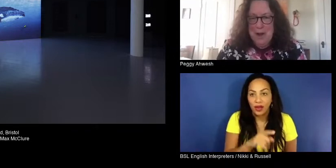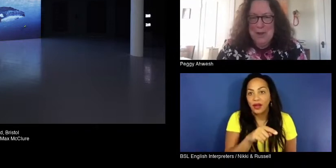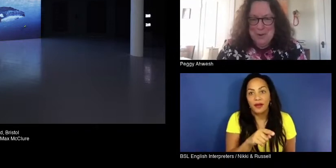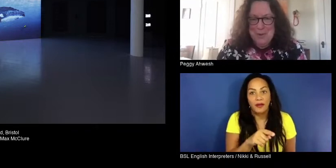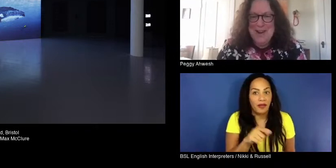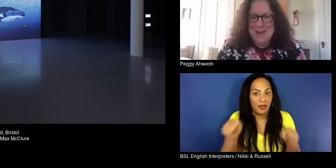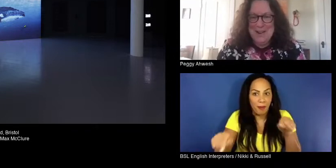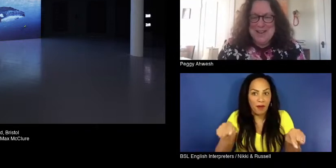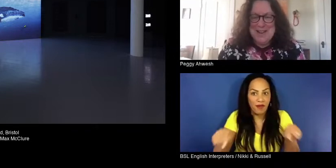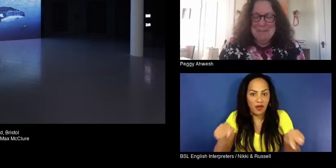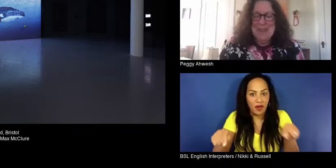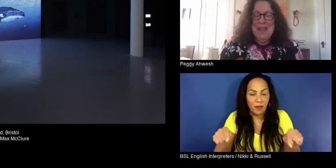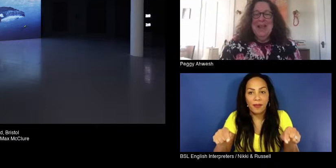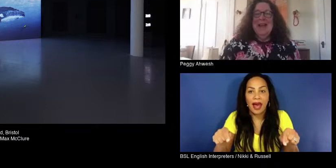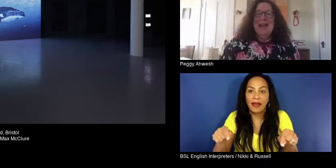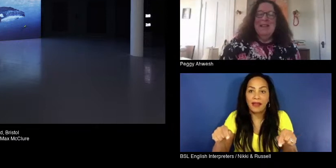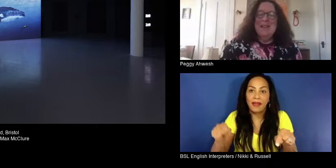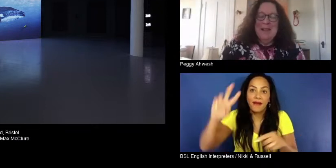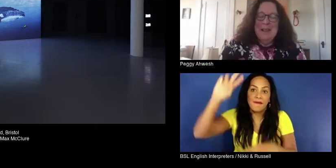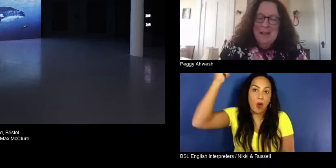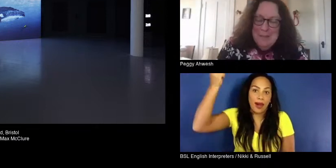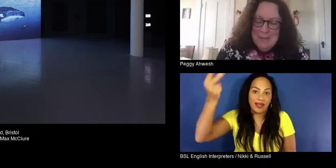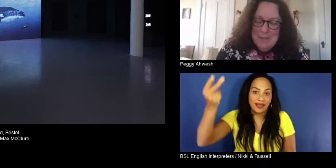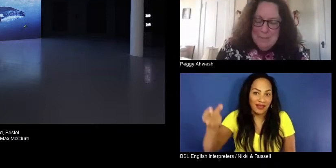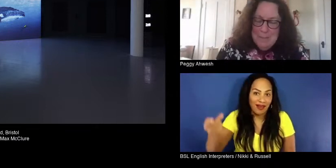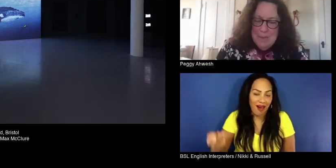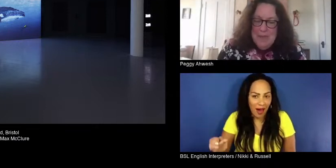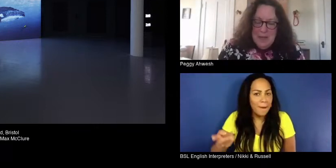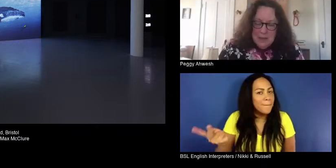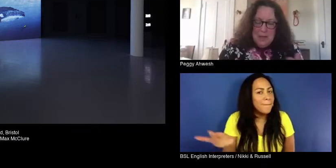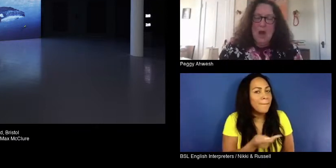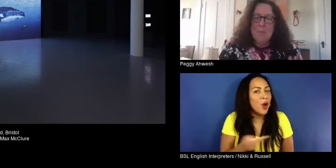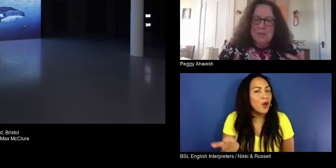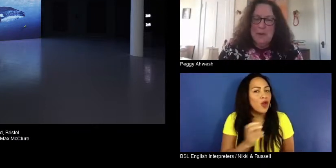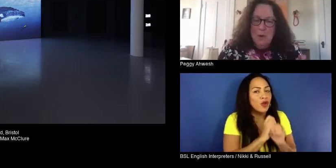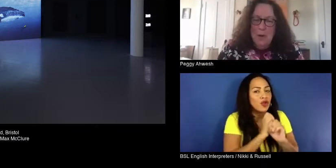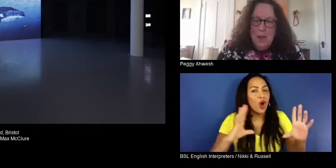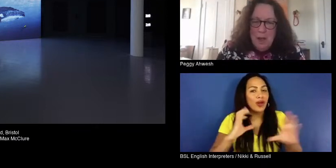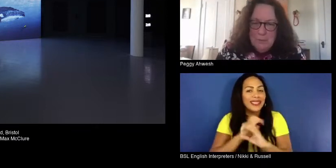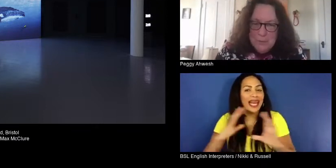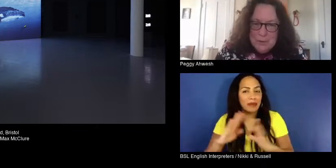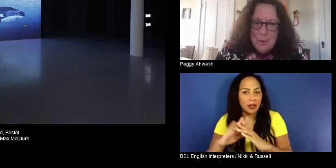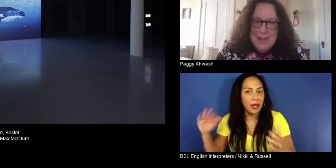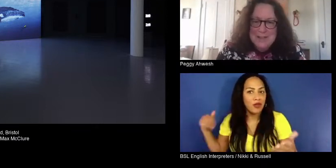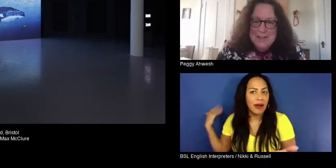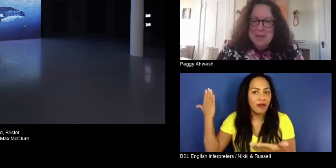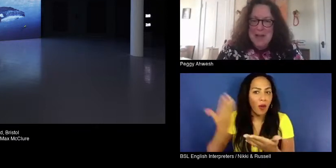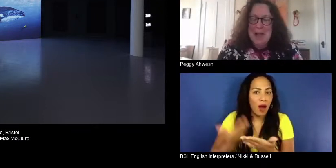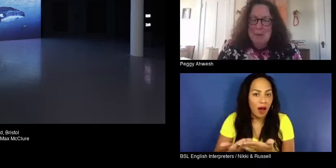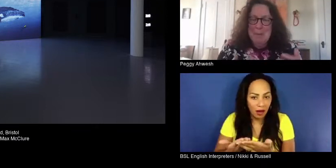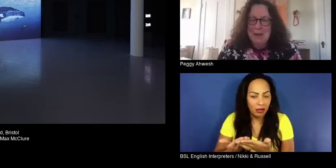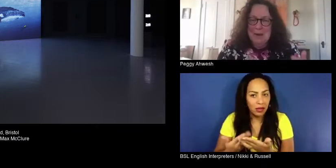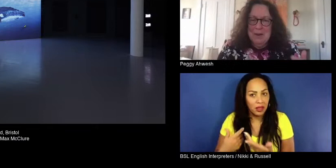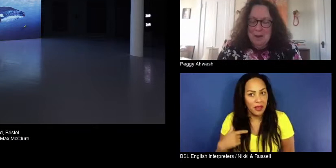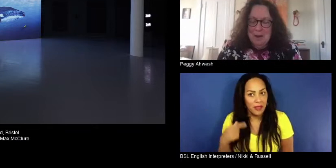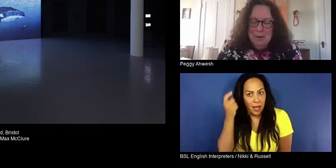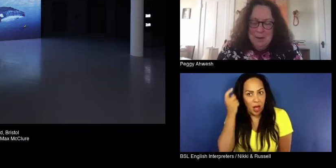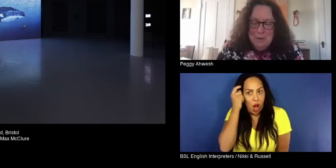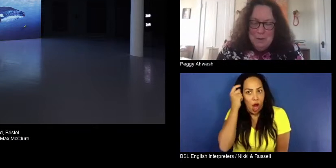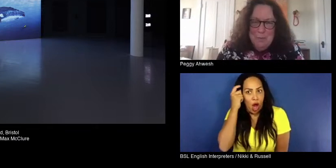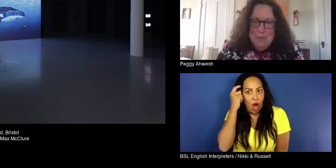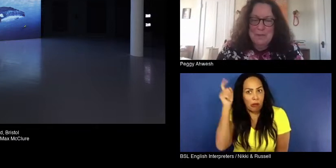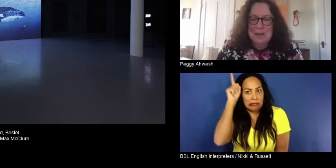for quite a long mm-hmm. time, and the alarms have been going off for quite some time about